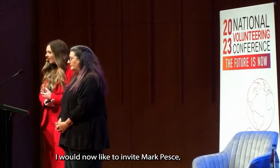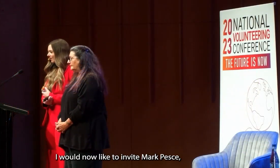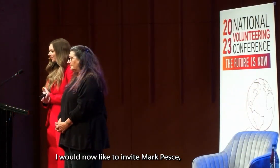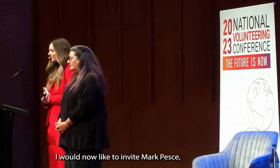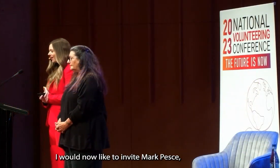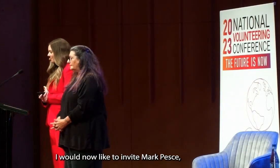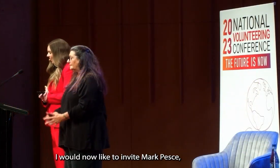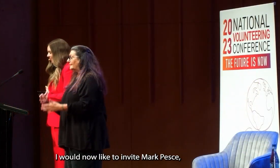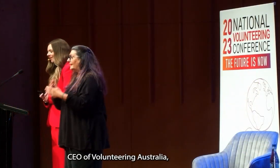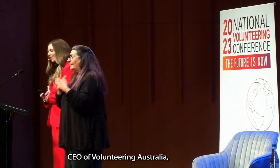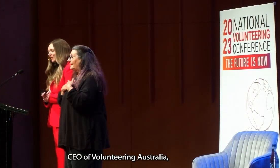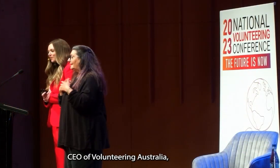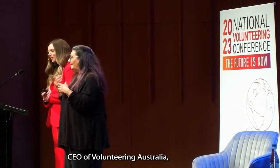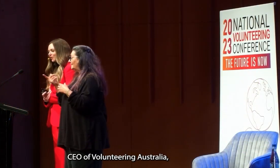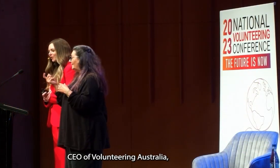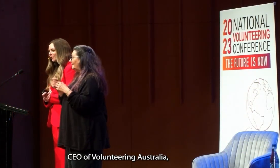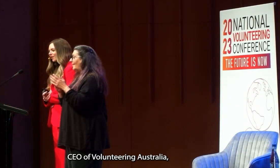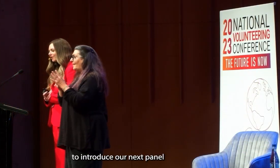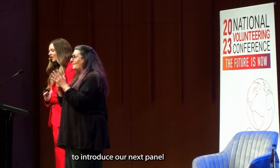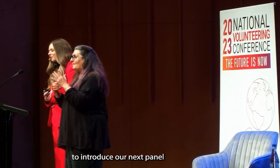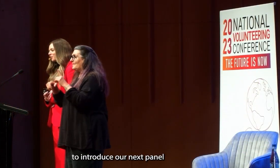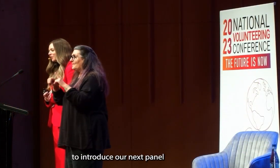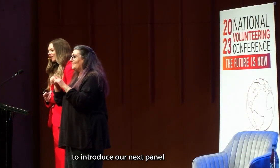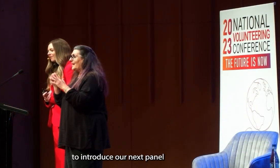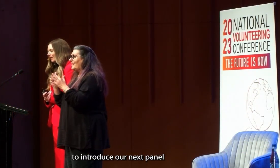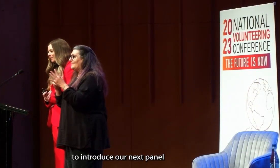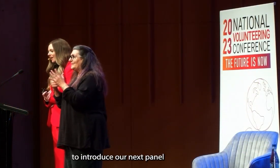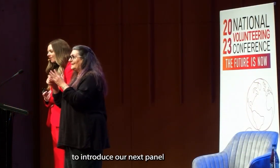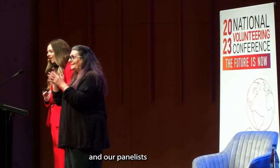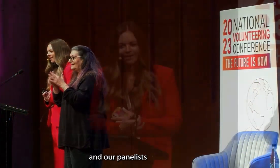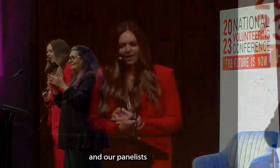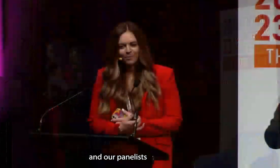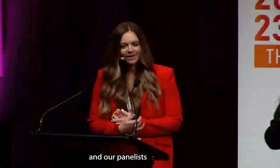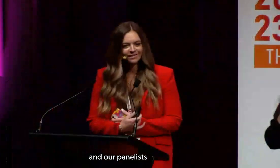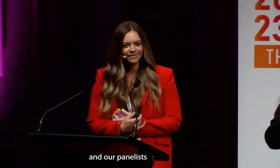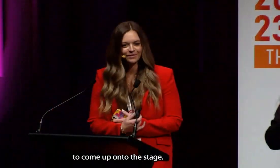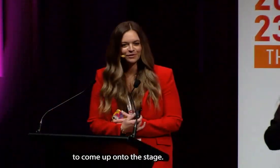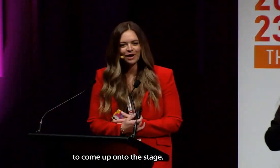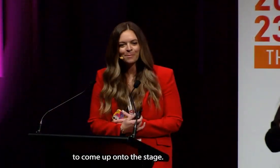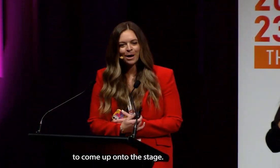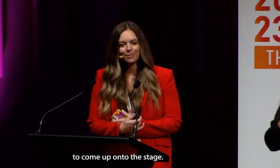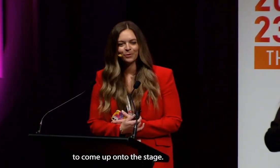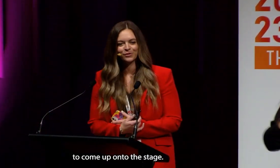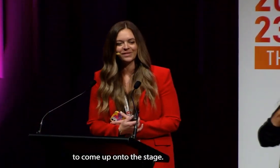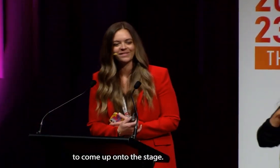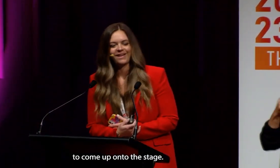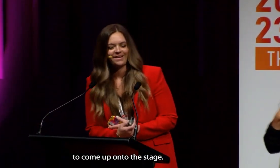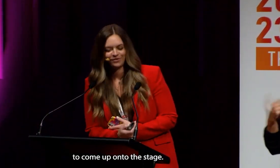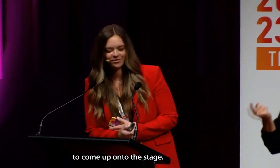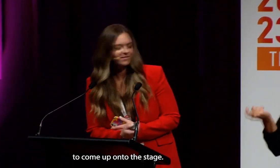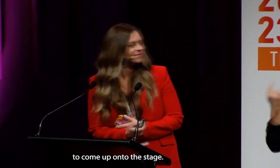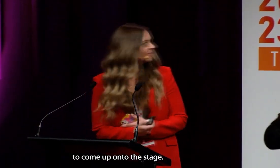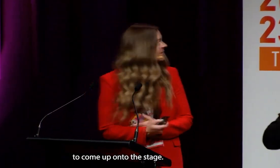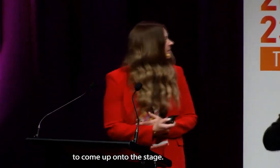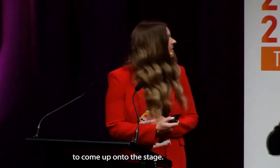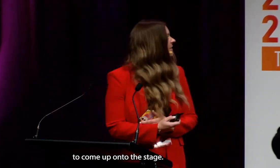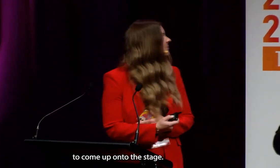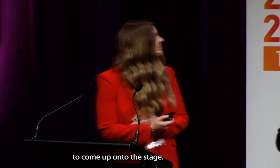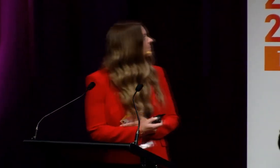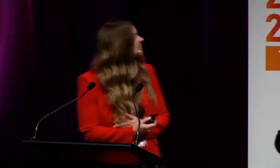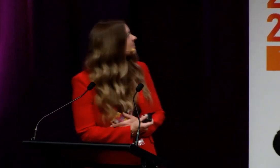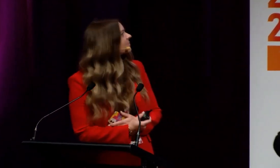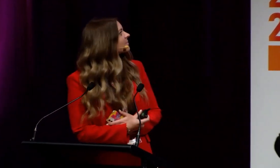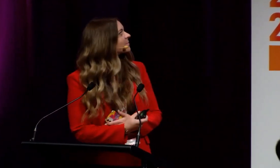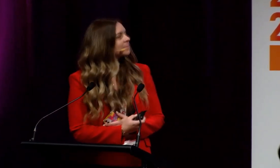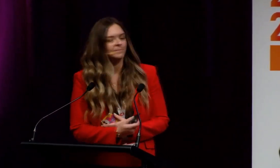I would now like to invite Mark Pearce, CEO of Volunteering Australia, to introduce our next panel and our panellists to come up onto the stage.